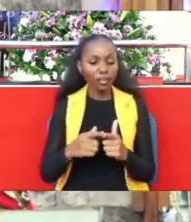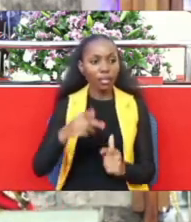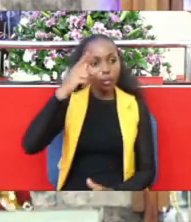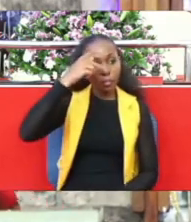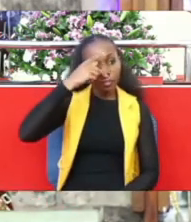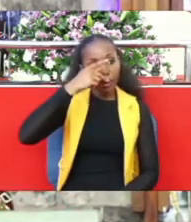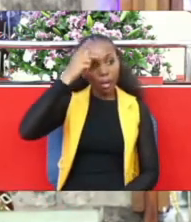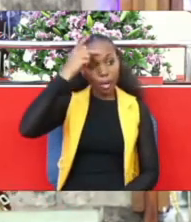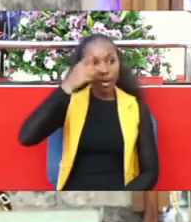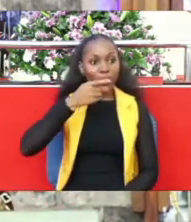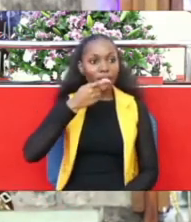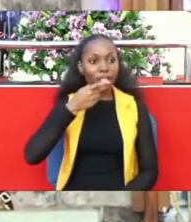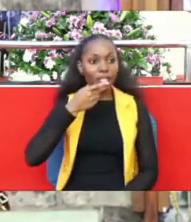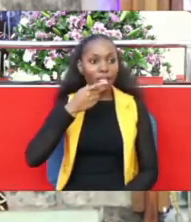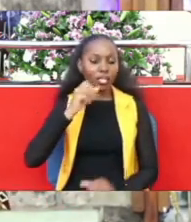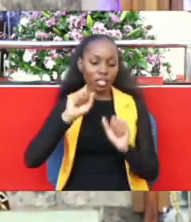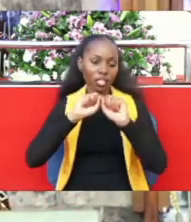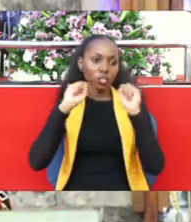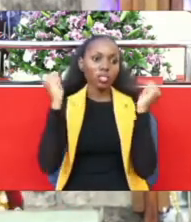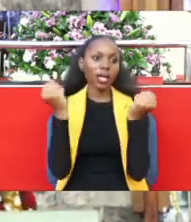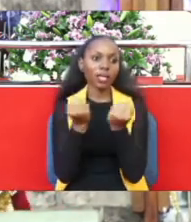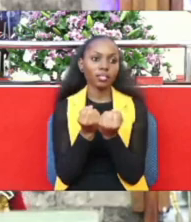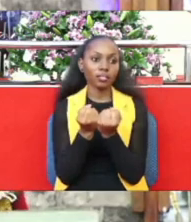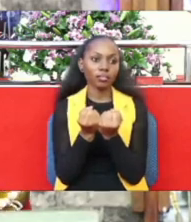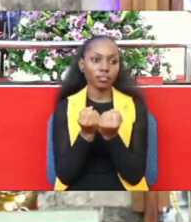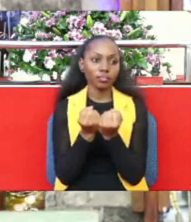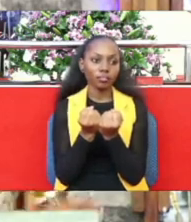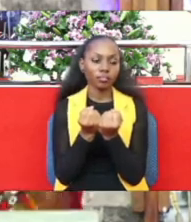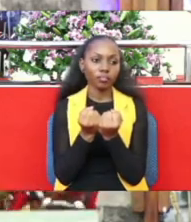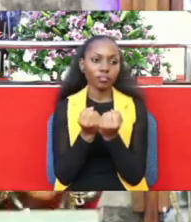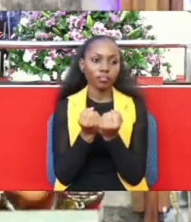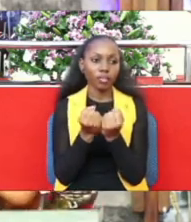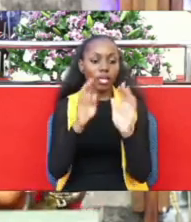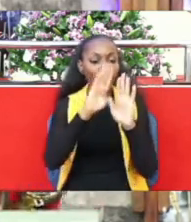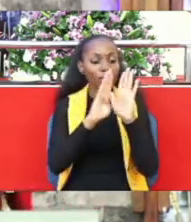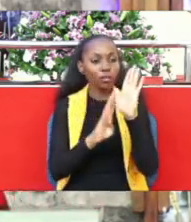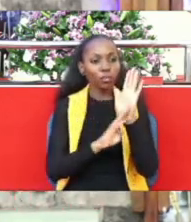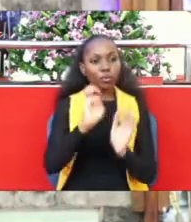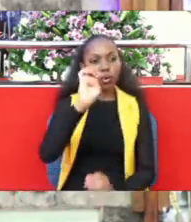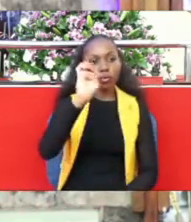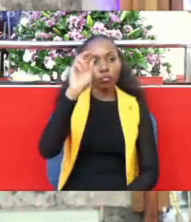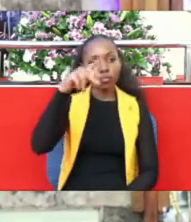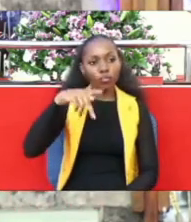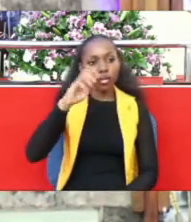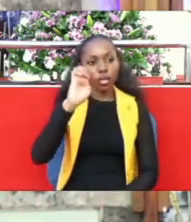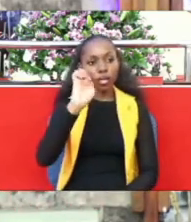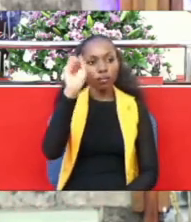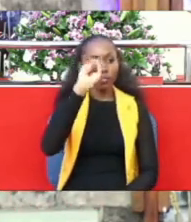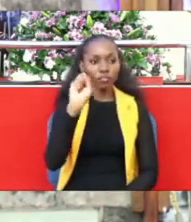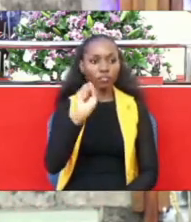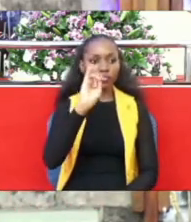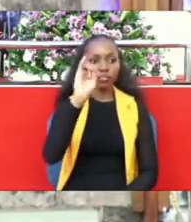ya wazazi na watoto alafu anatamatisha kwa kuongea juu ya vita. And in the book of Ephesians chapter 6 from verse 10 to